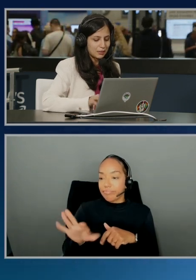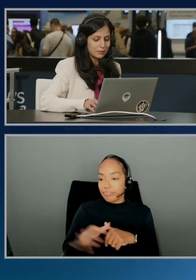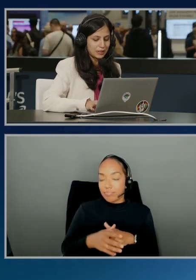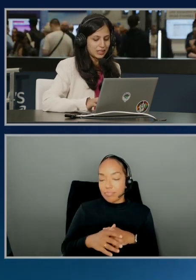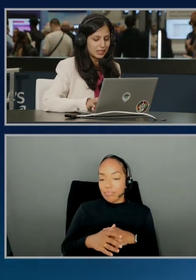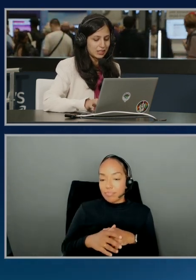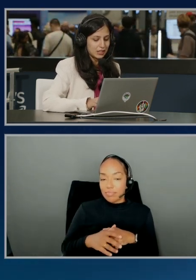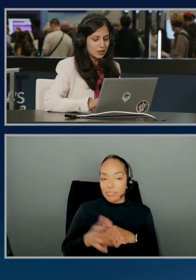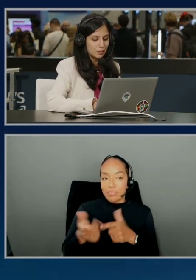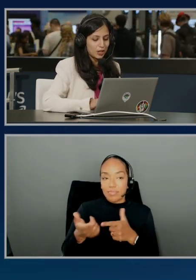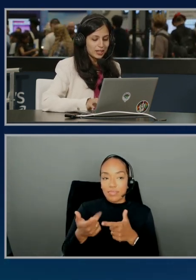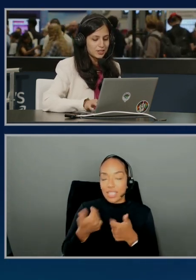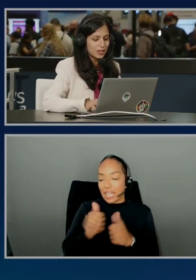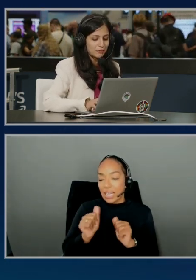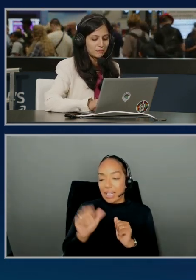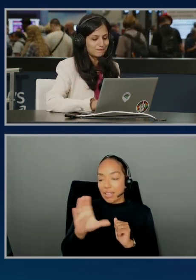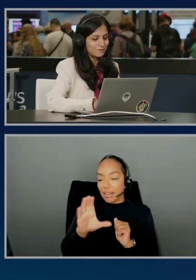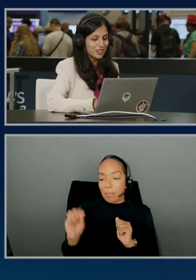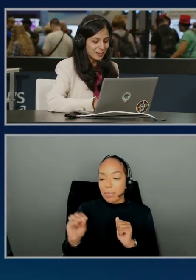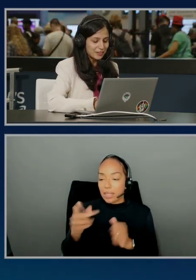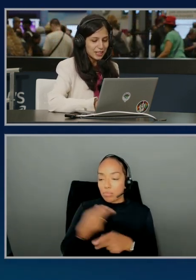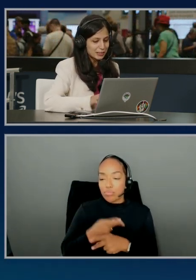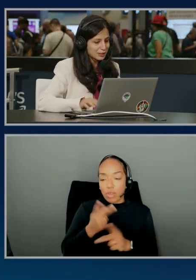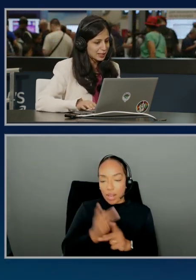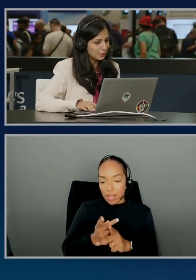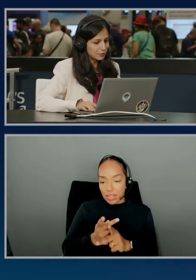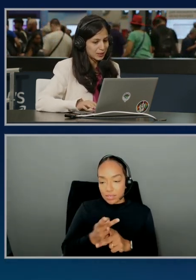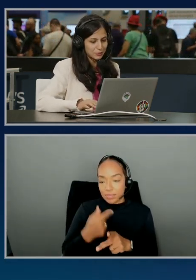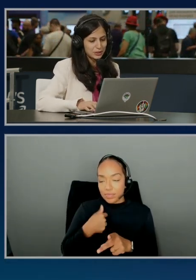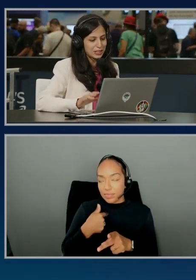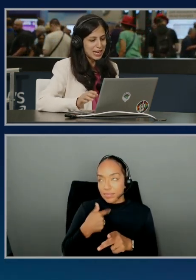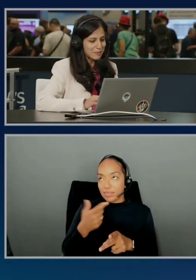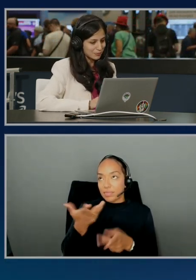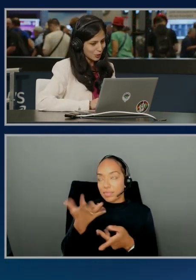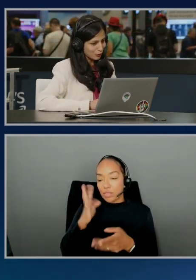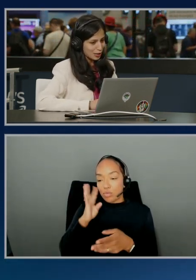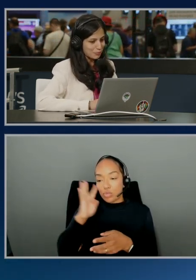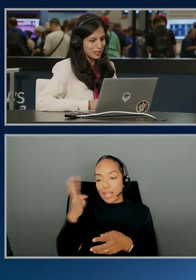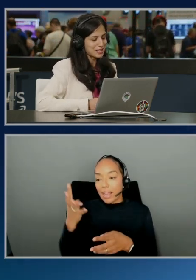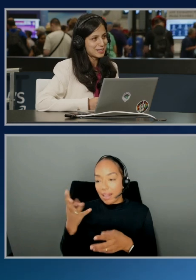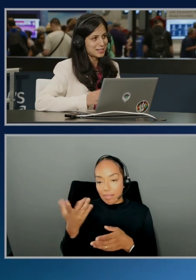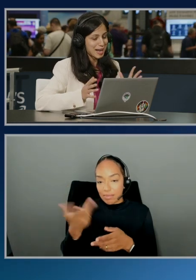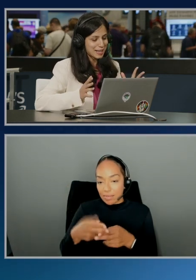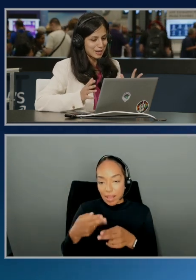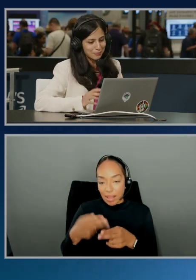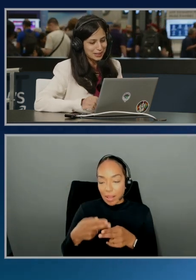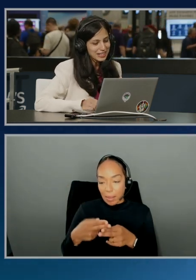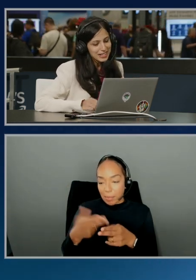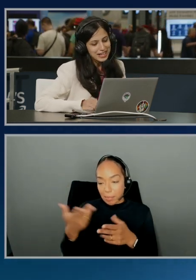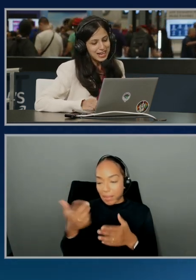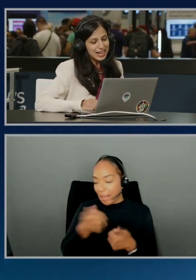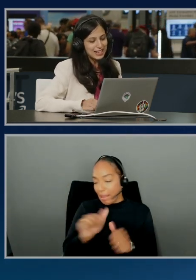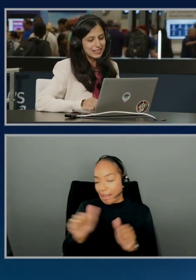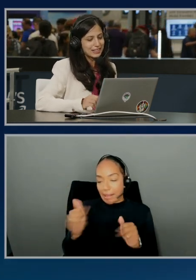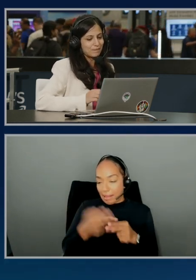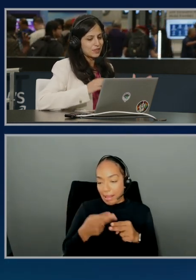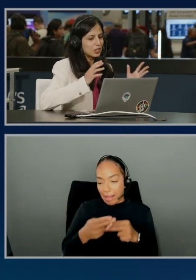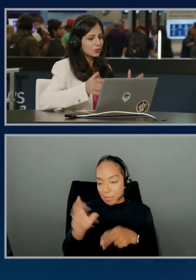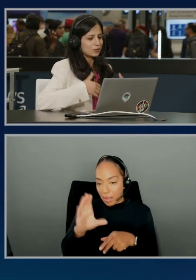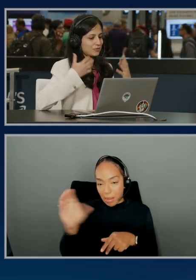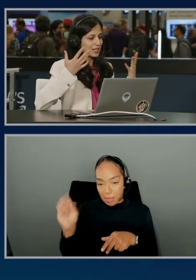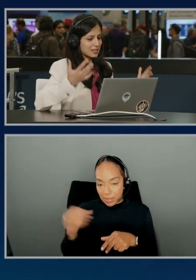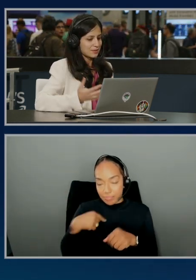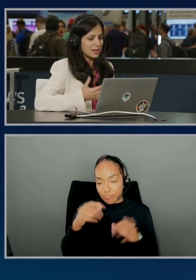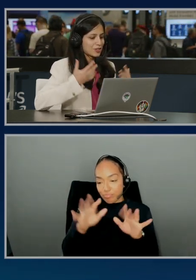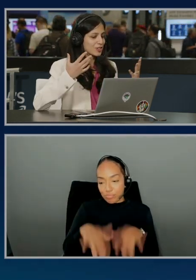any company product? So I've very creatively come up with the name of a company. It's any company. And